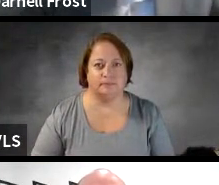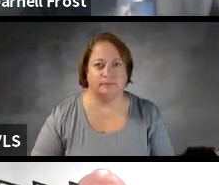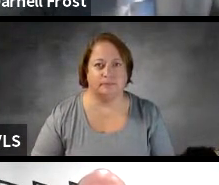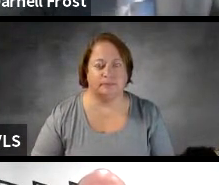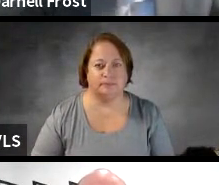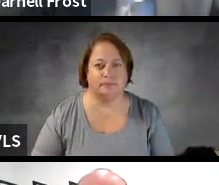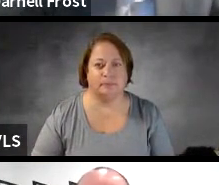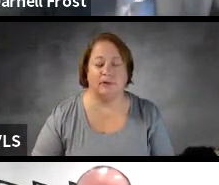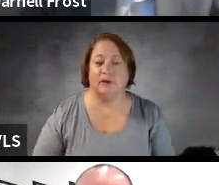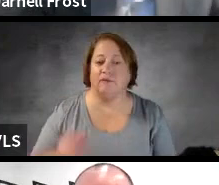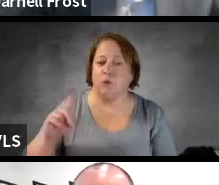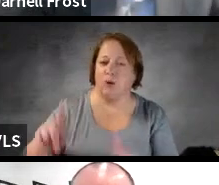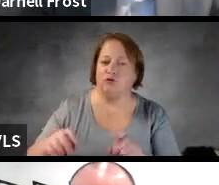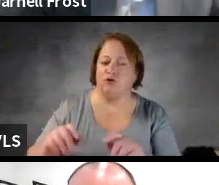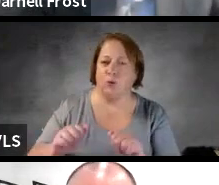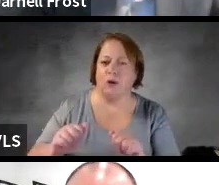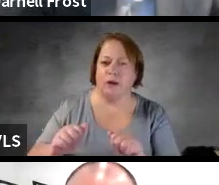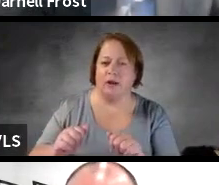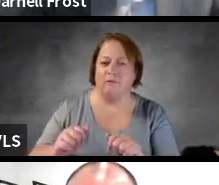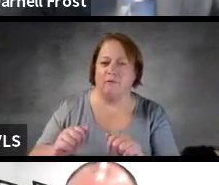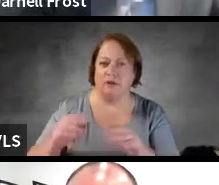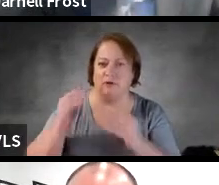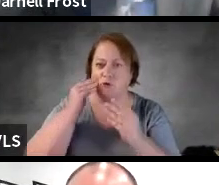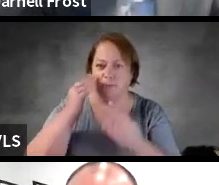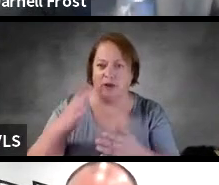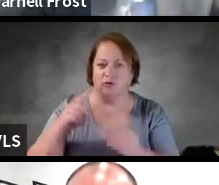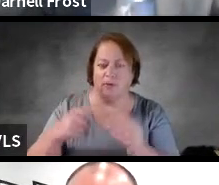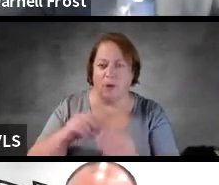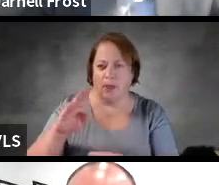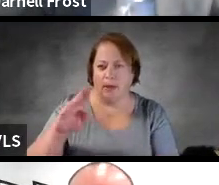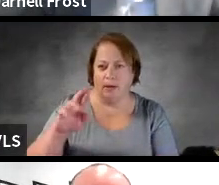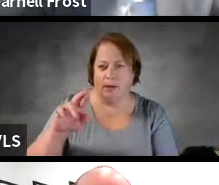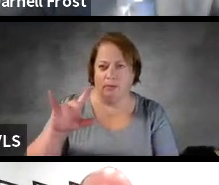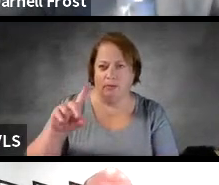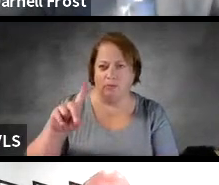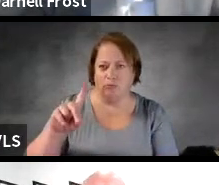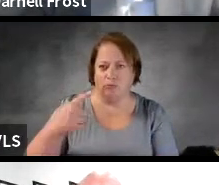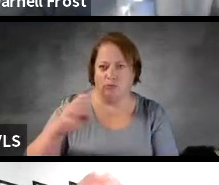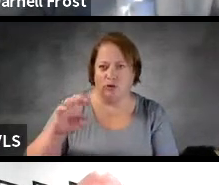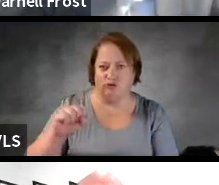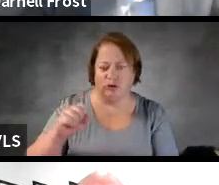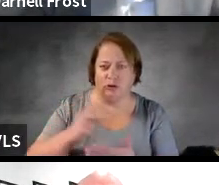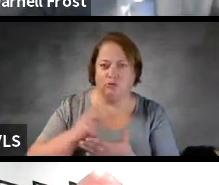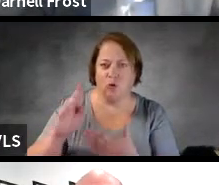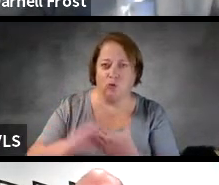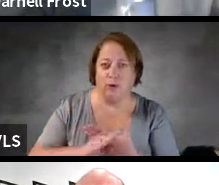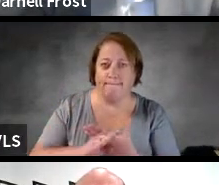I have a question. Could we get some information on the Bridges program?